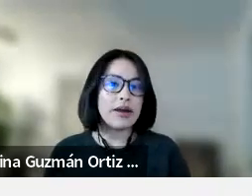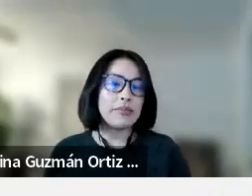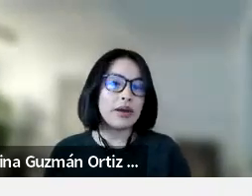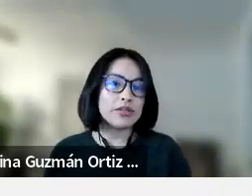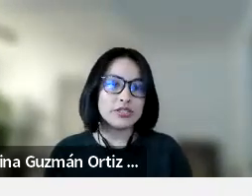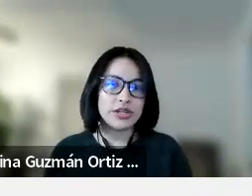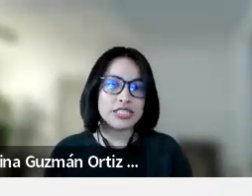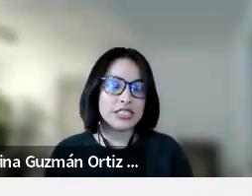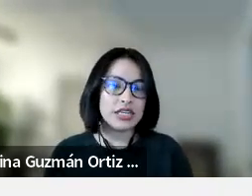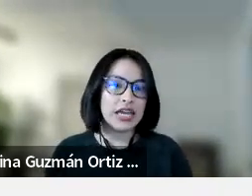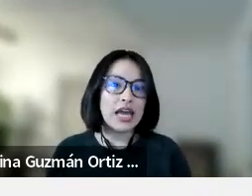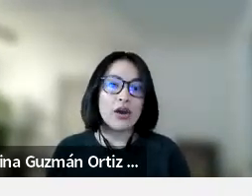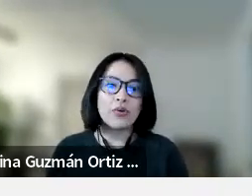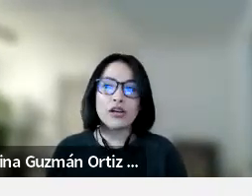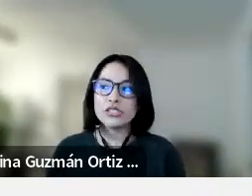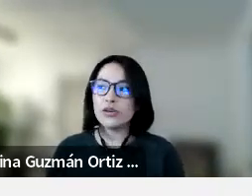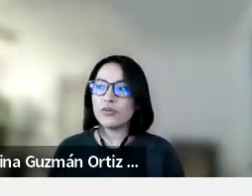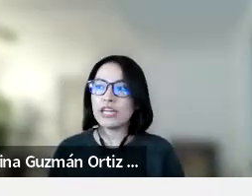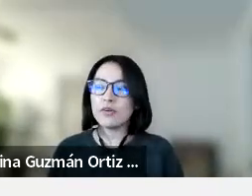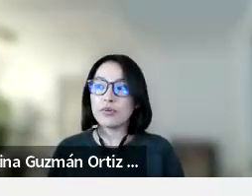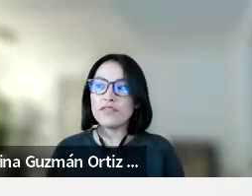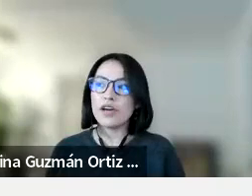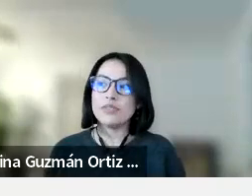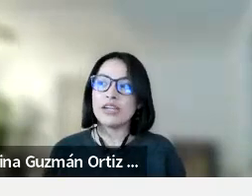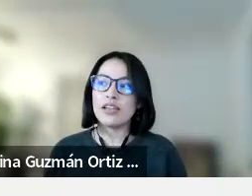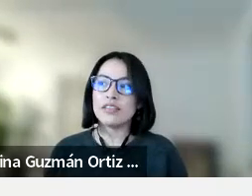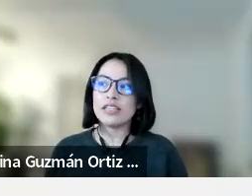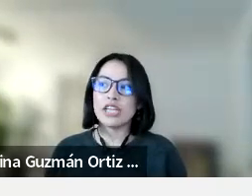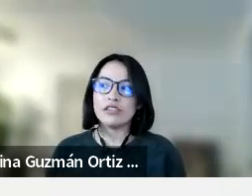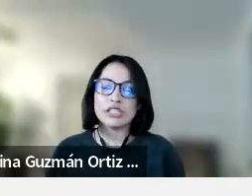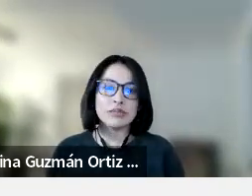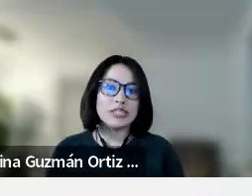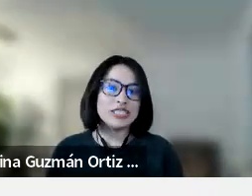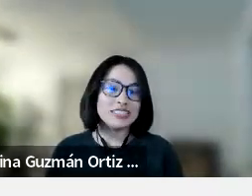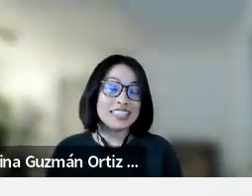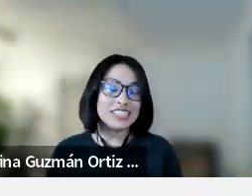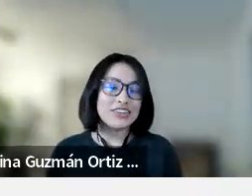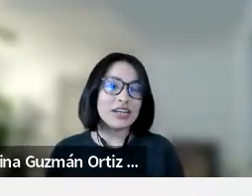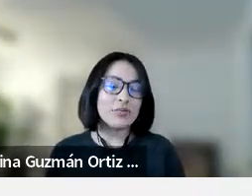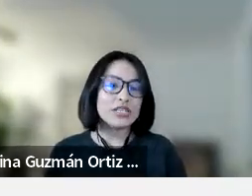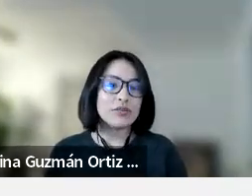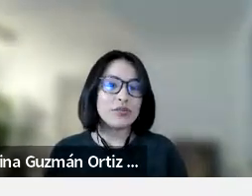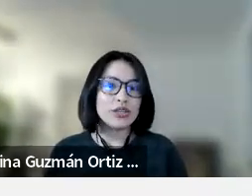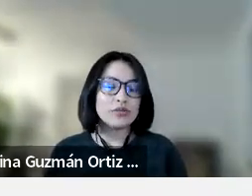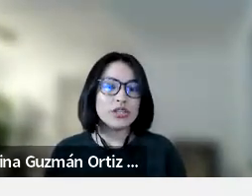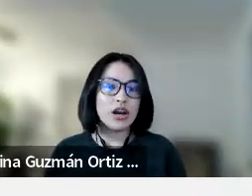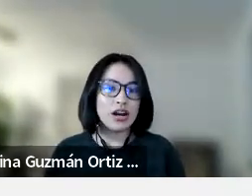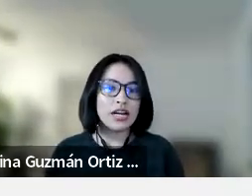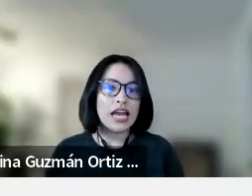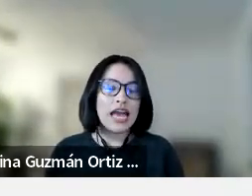OHA members join us today. We'll also give a brief update on the Child Care Stabilization Grant Awards